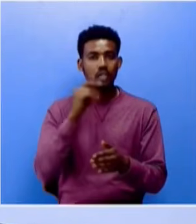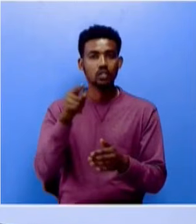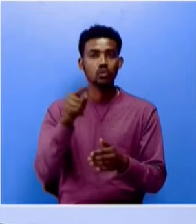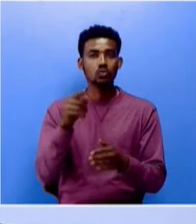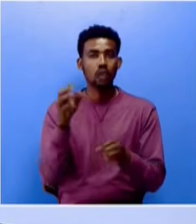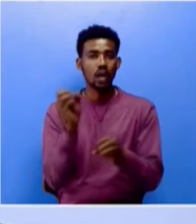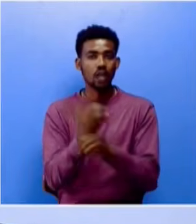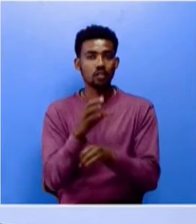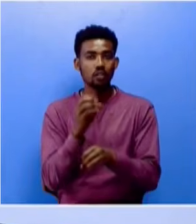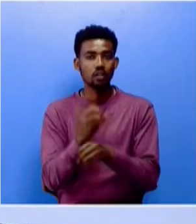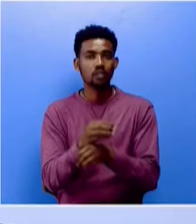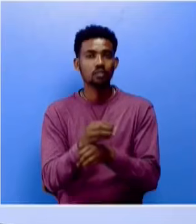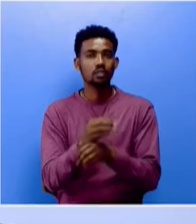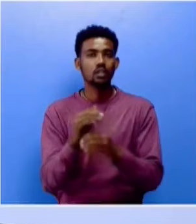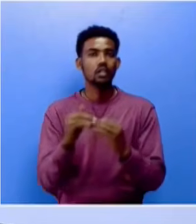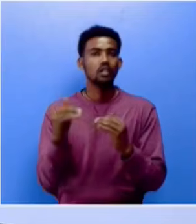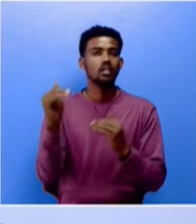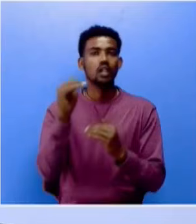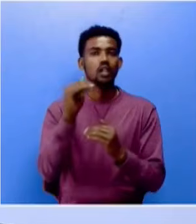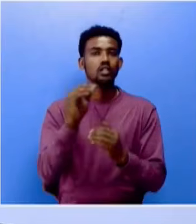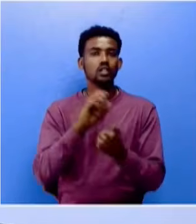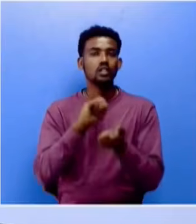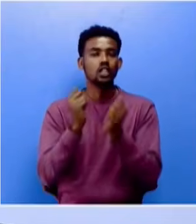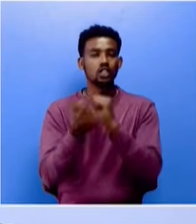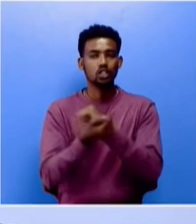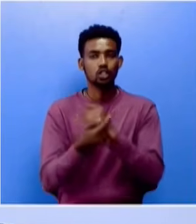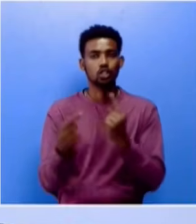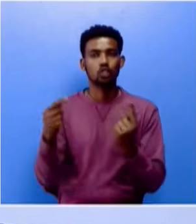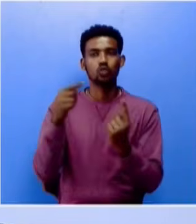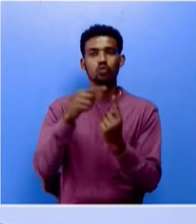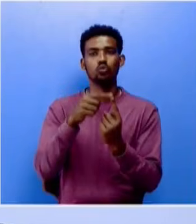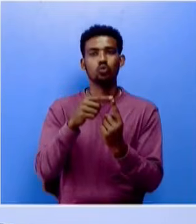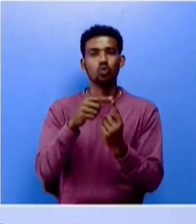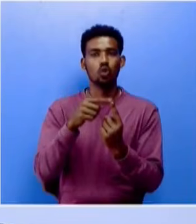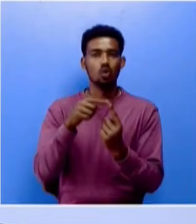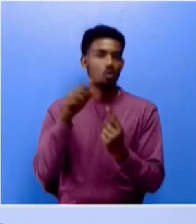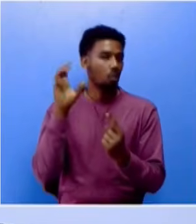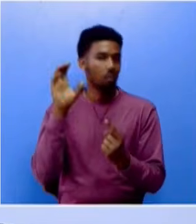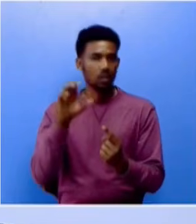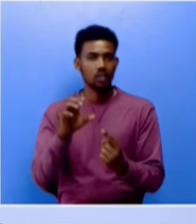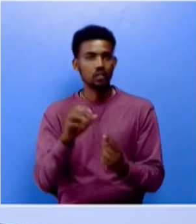just rises up, it can be changed into obligation. It's nothing there.